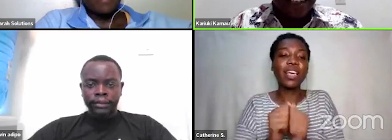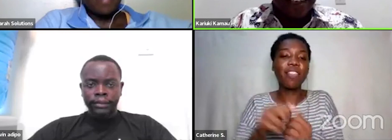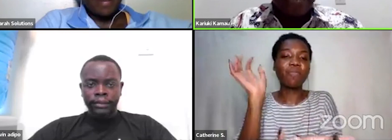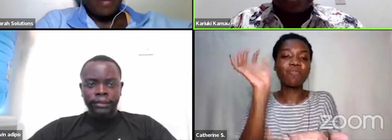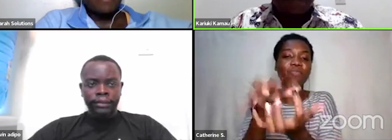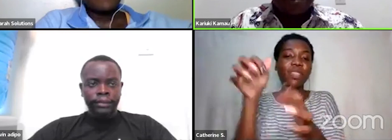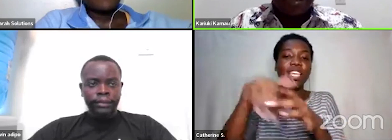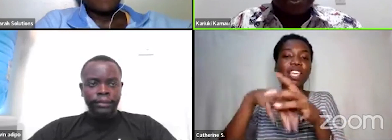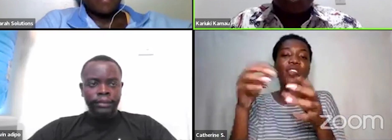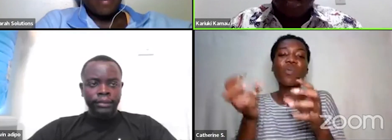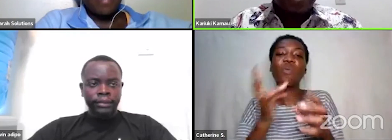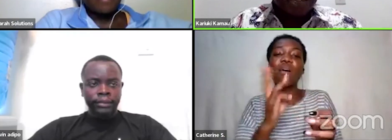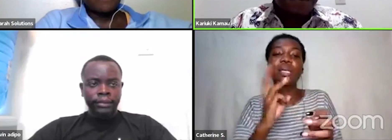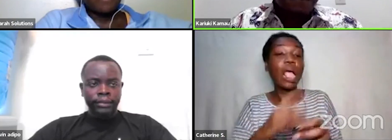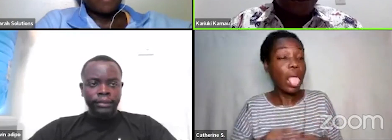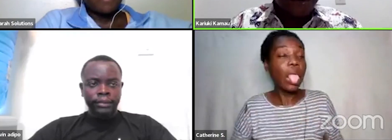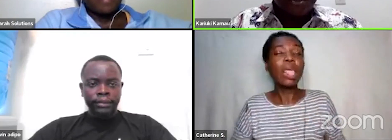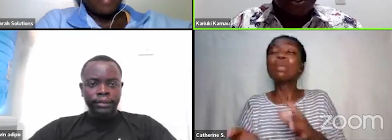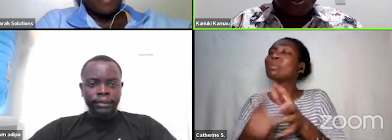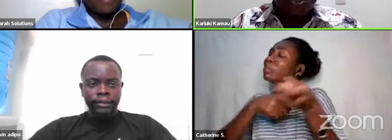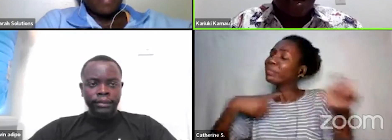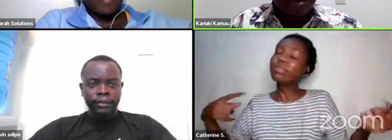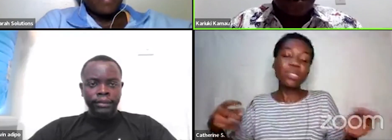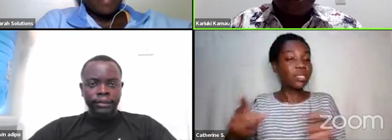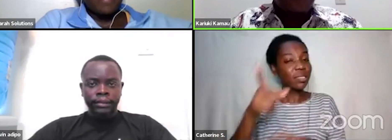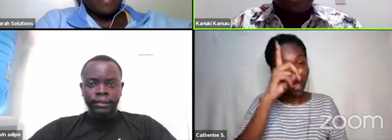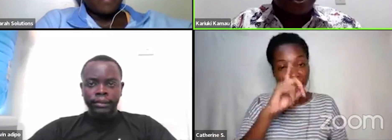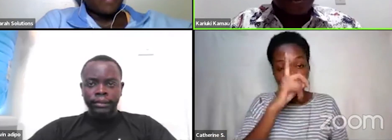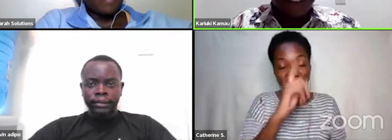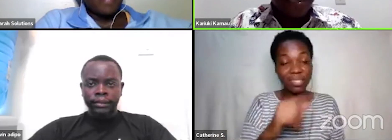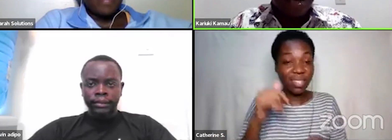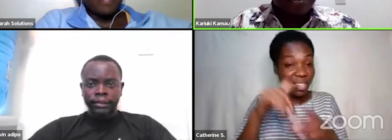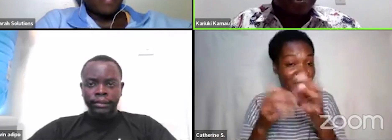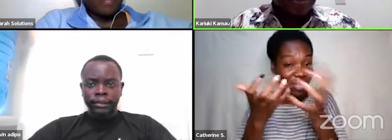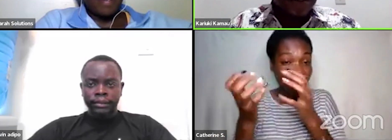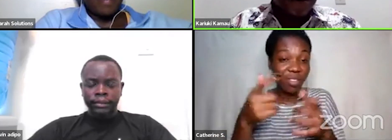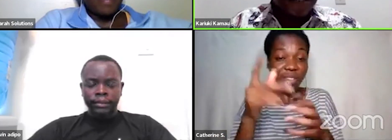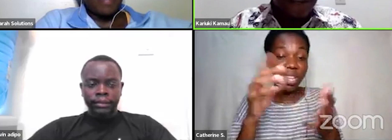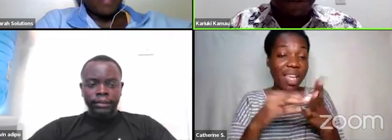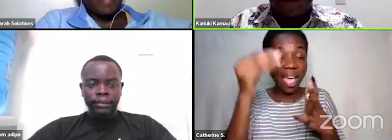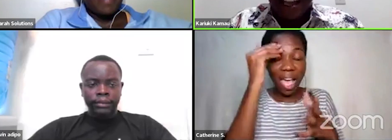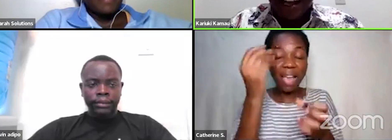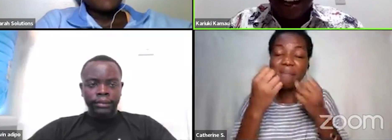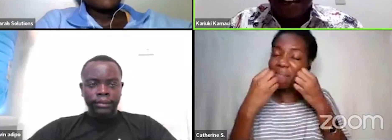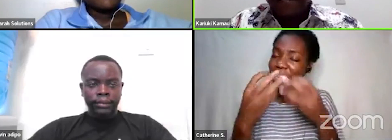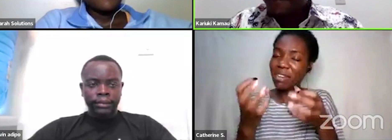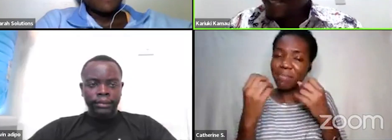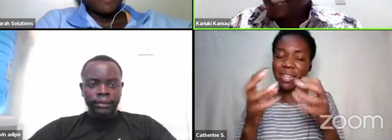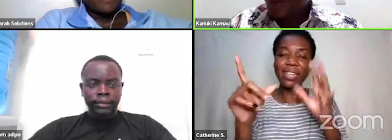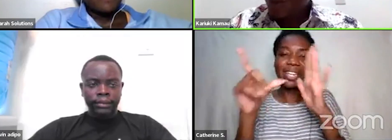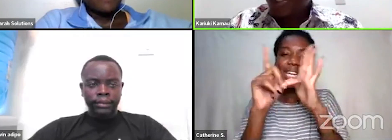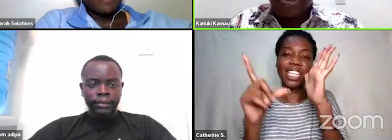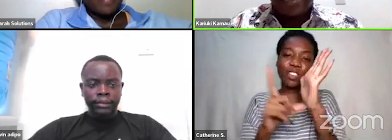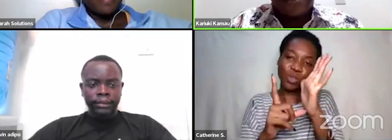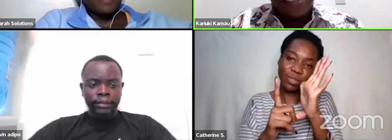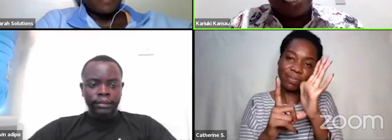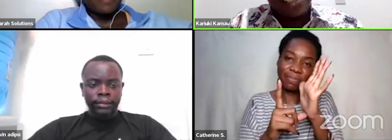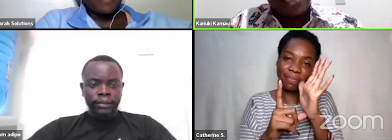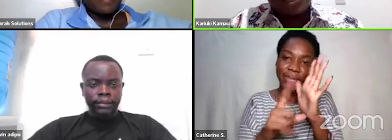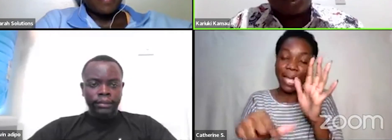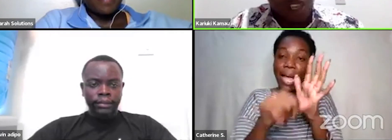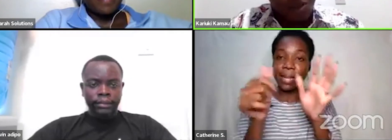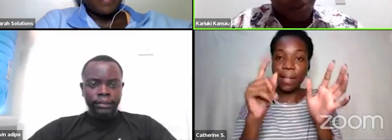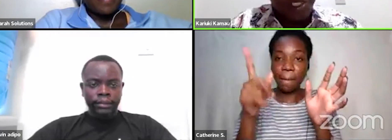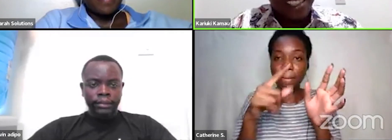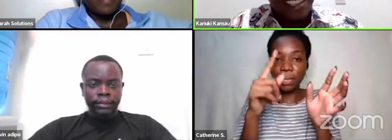seriously. In business, you learn a number of lessons. You burn your figures, okay? Another mistake was